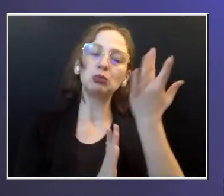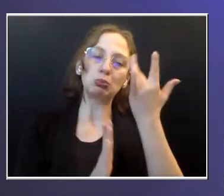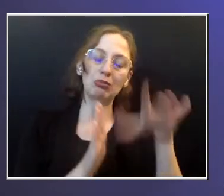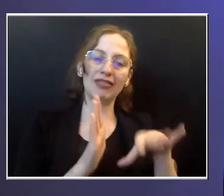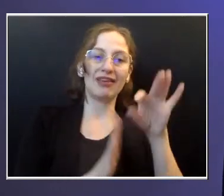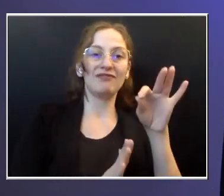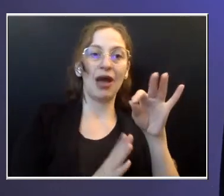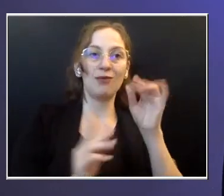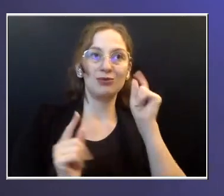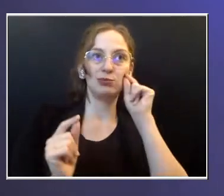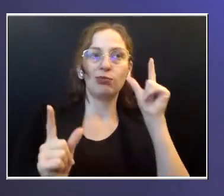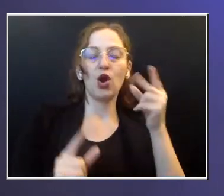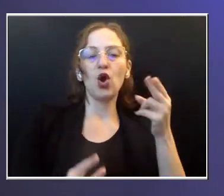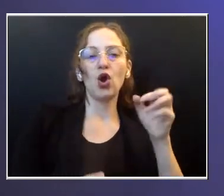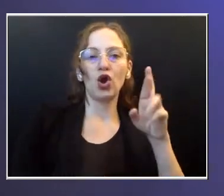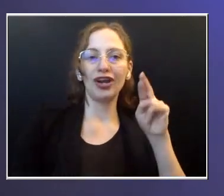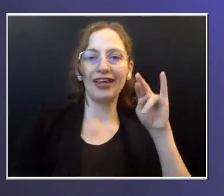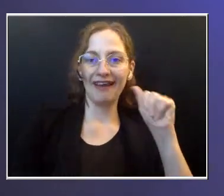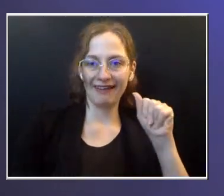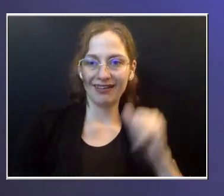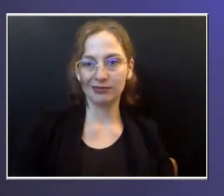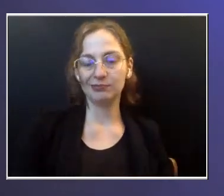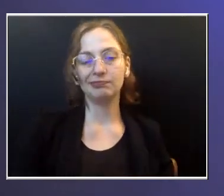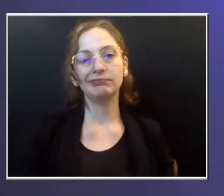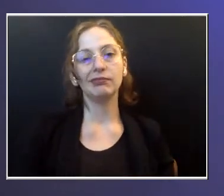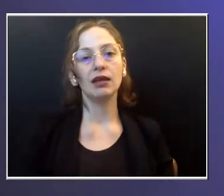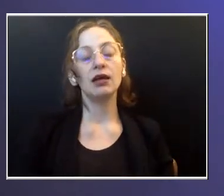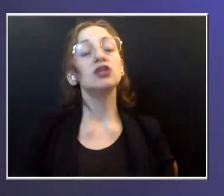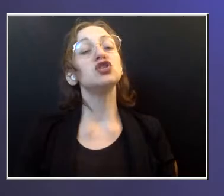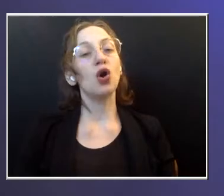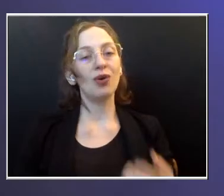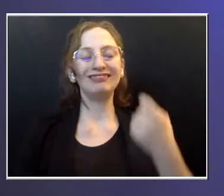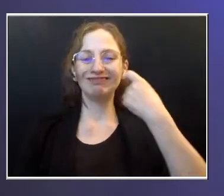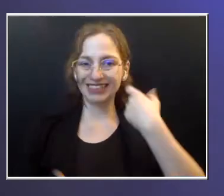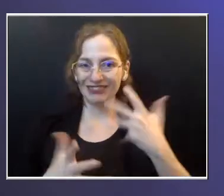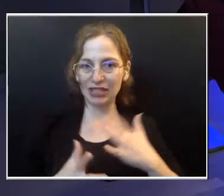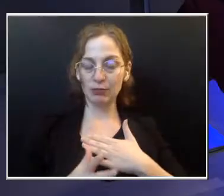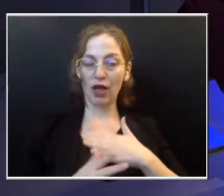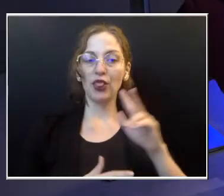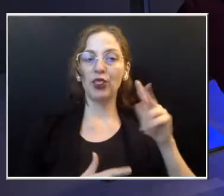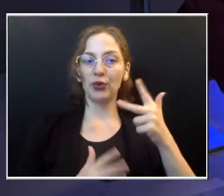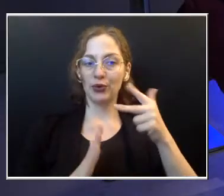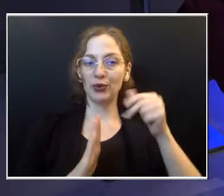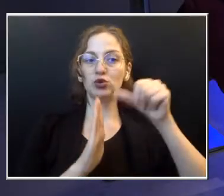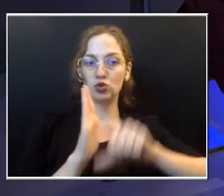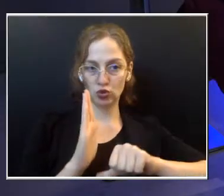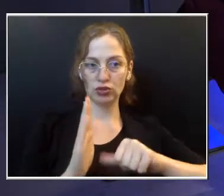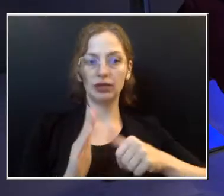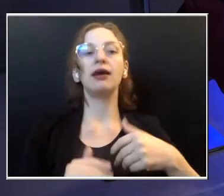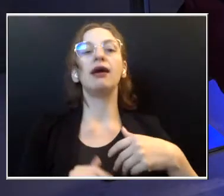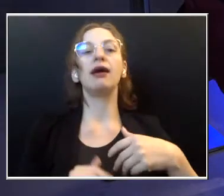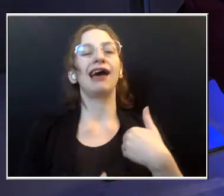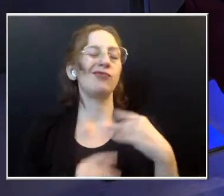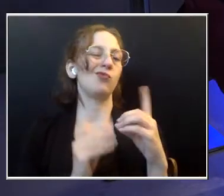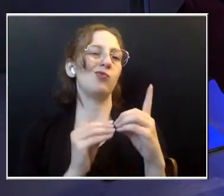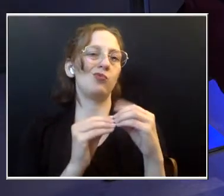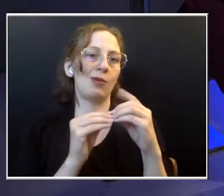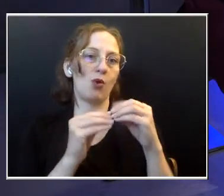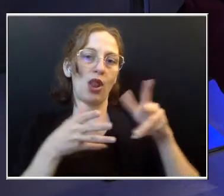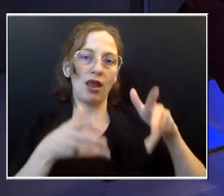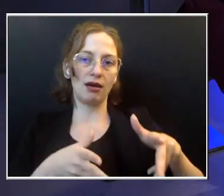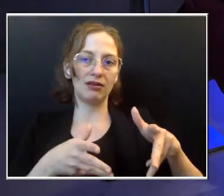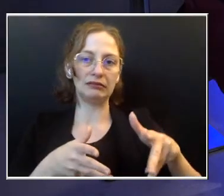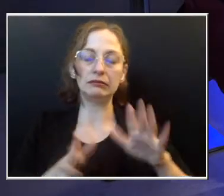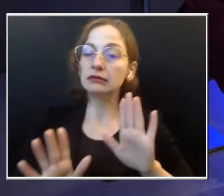I've just finished my third surgery, and I have one more to complete the process. Go ahead. Sorry, Doc. let me interrupt for just a second, because Yeah. one of the things I